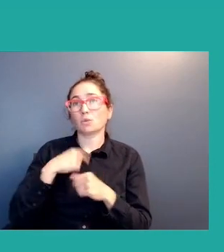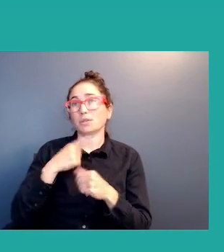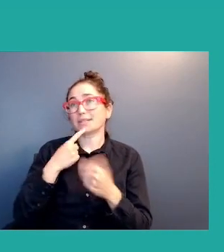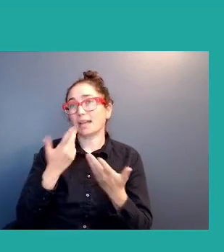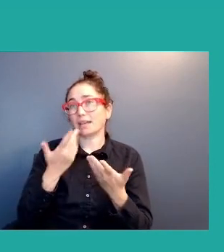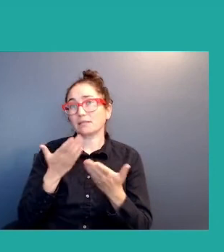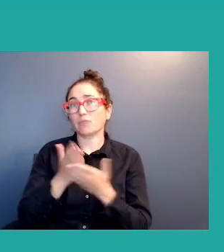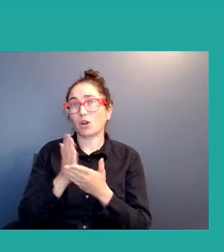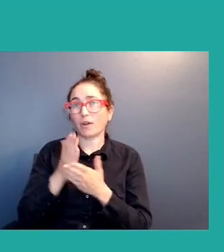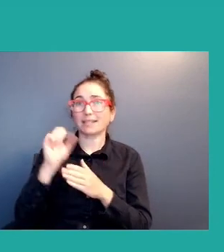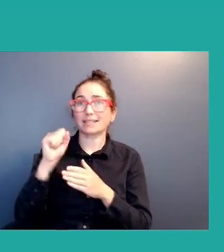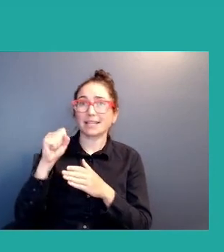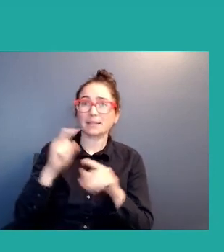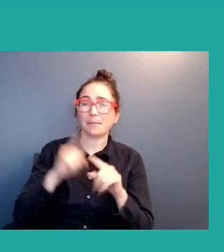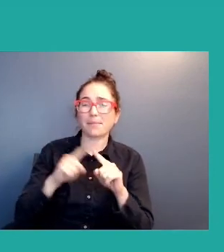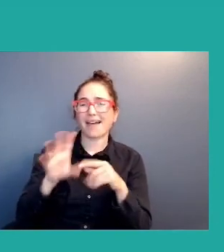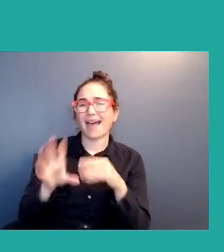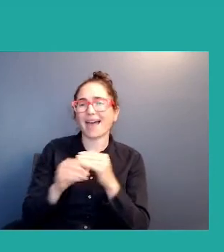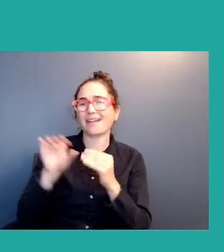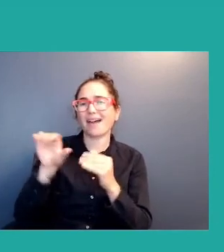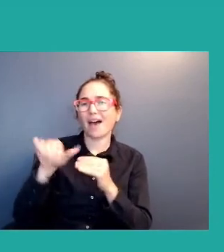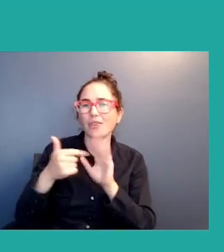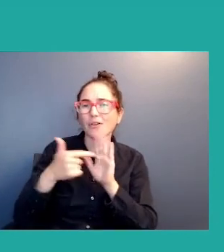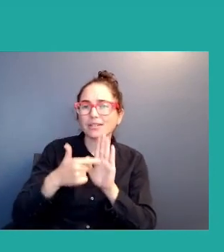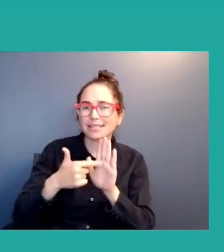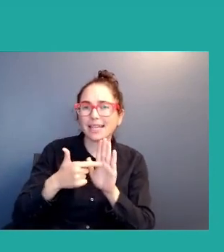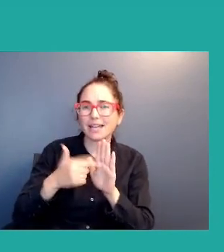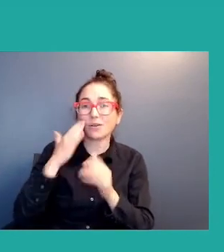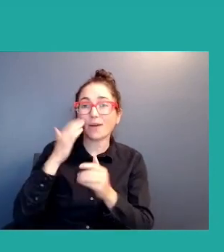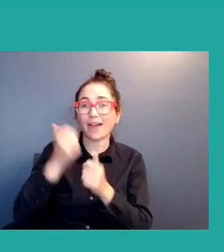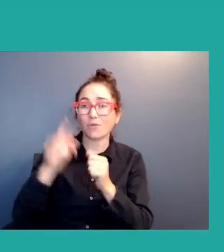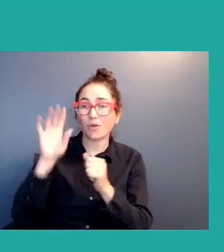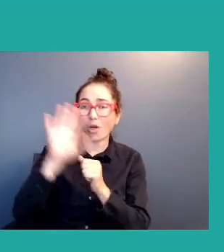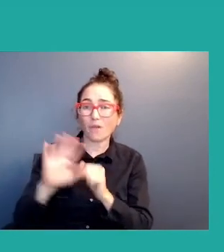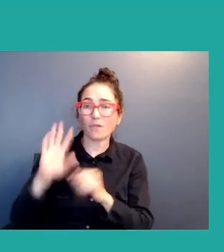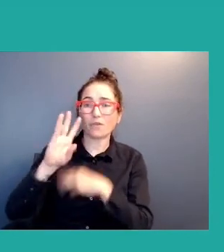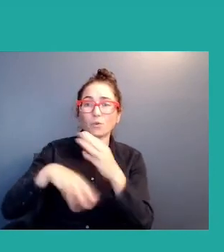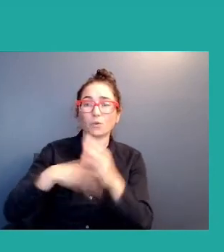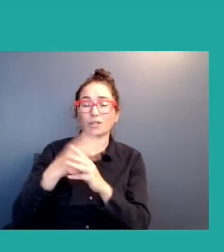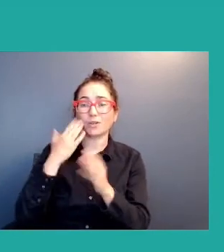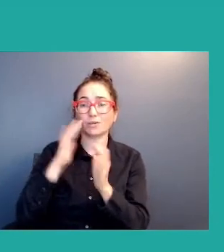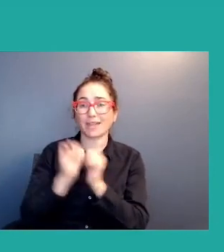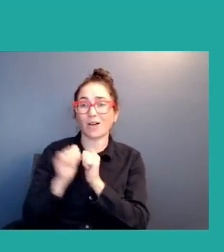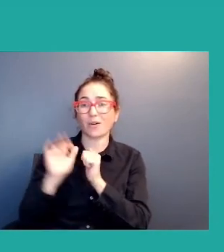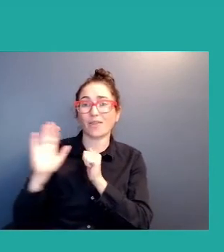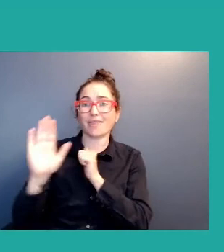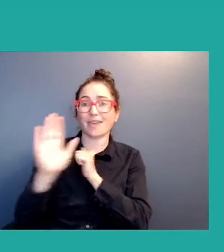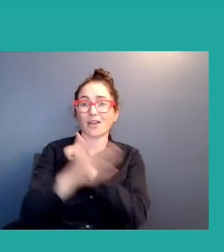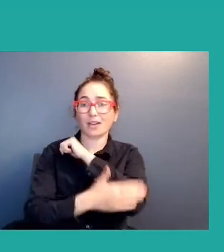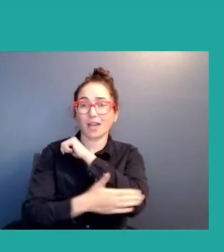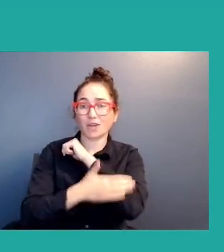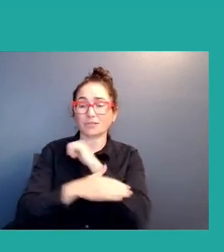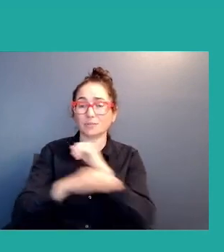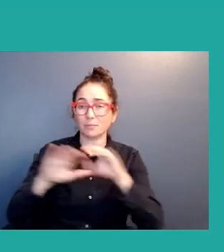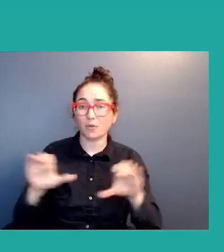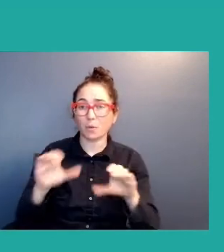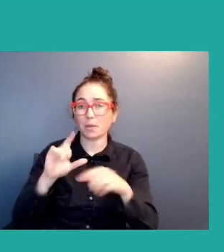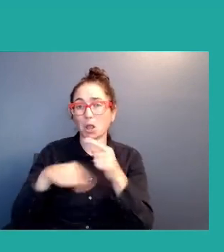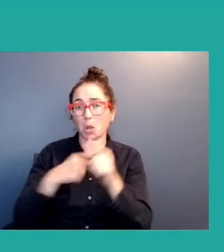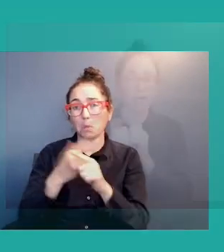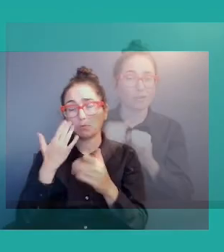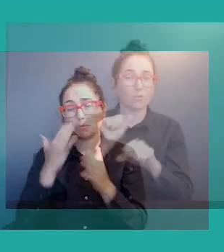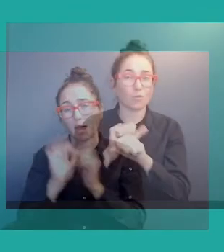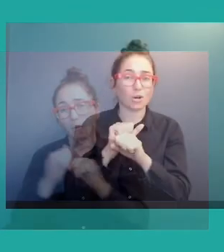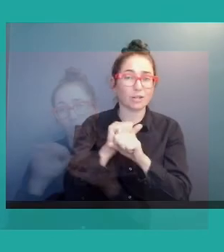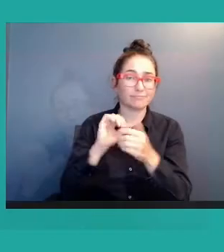but add these other indicators so that everybody across the world knows how their own countries are performing. Globally, we know how we're doing, and we will